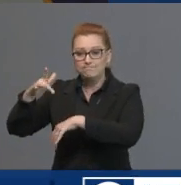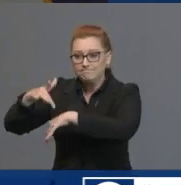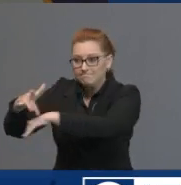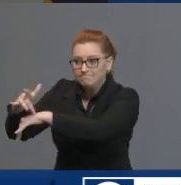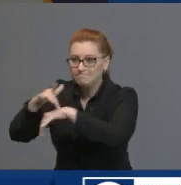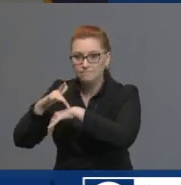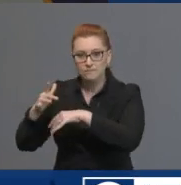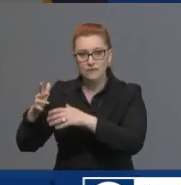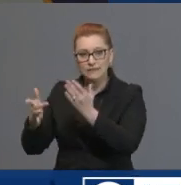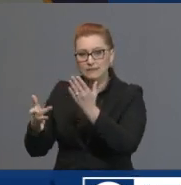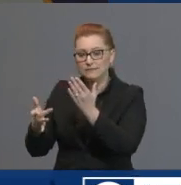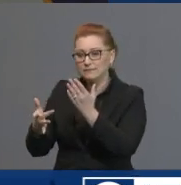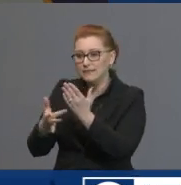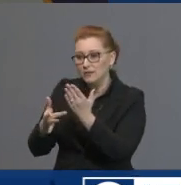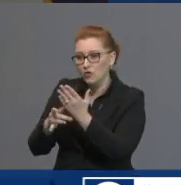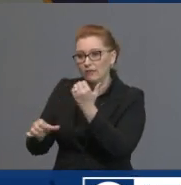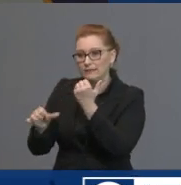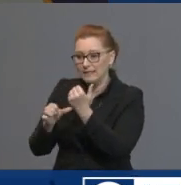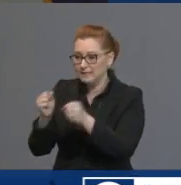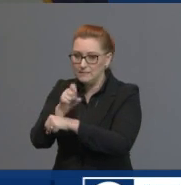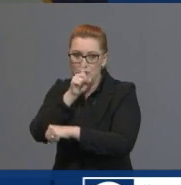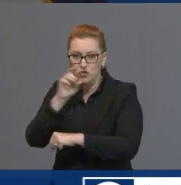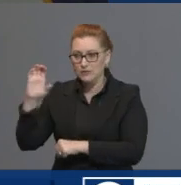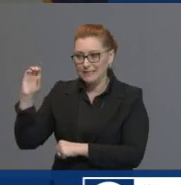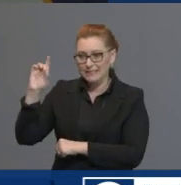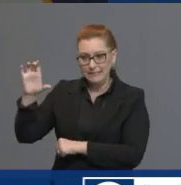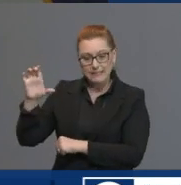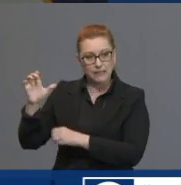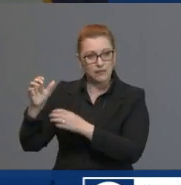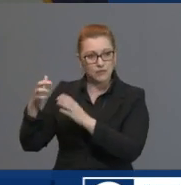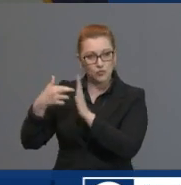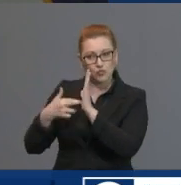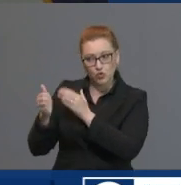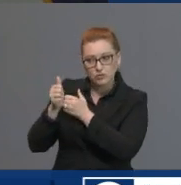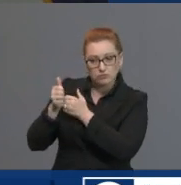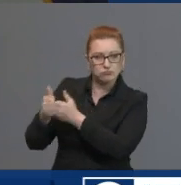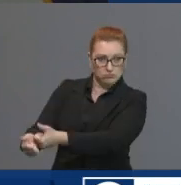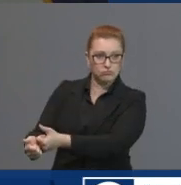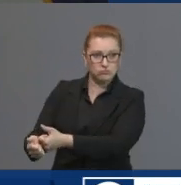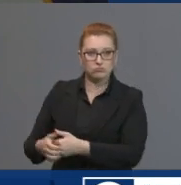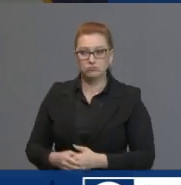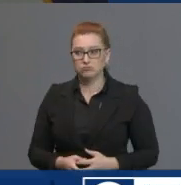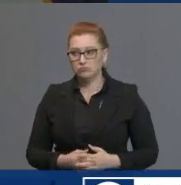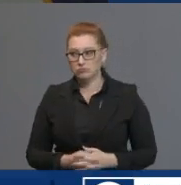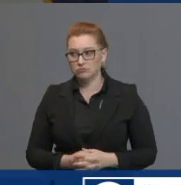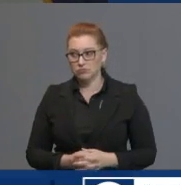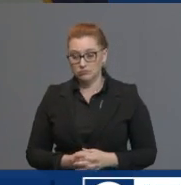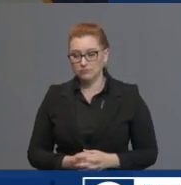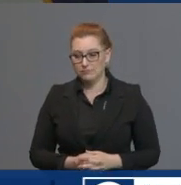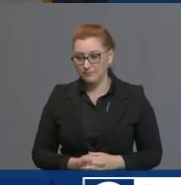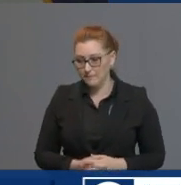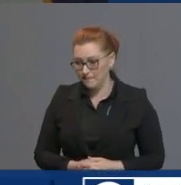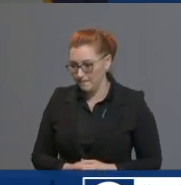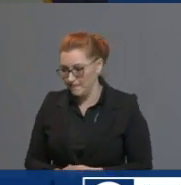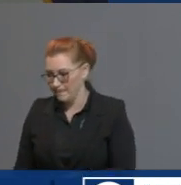infection control and to make sure that the CDC guidelines are being implemented and provide assistance where we can. Next